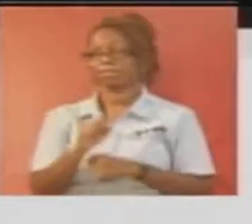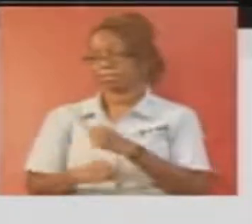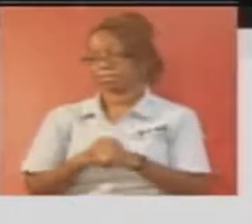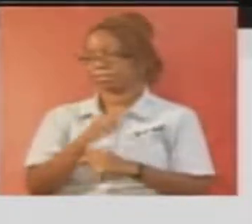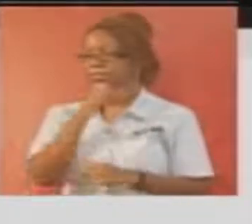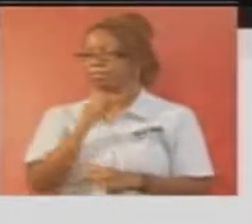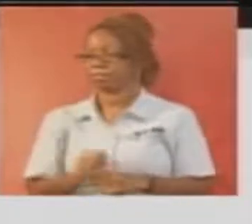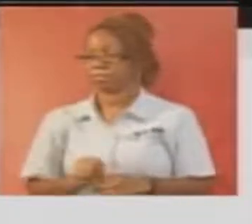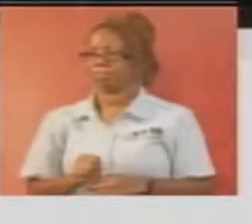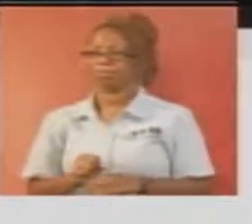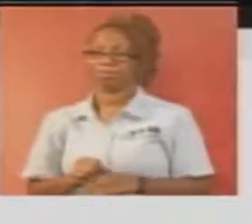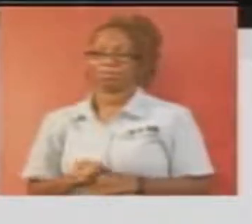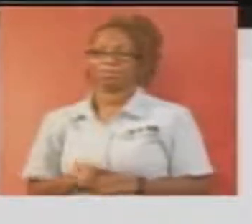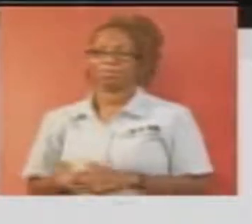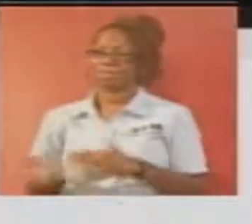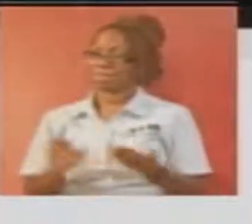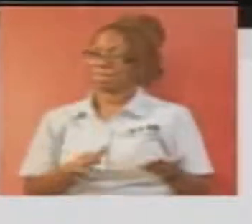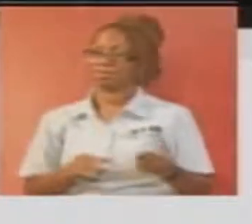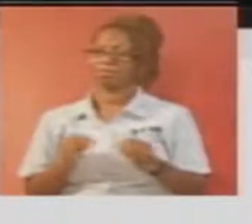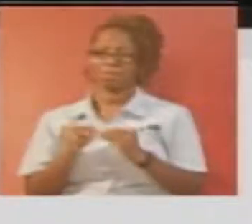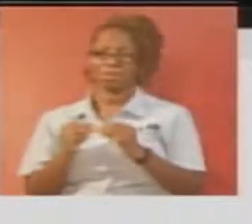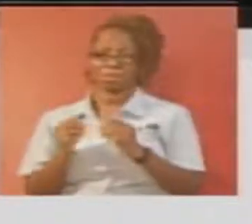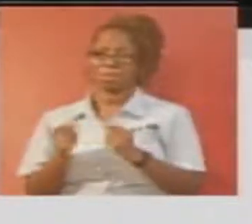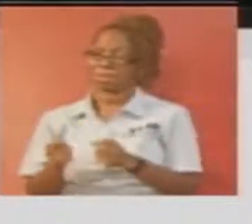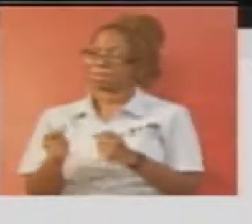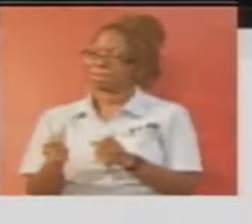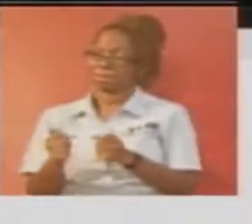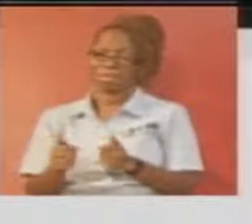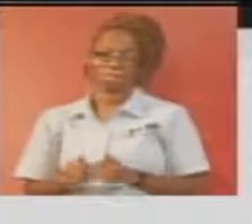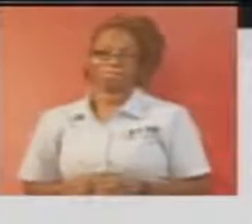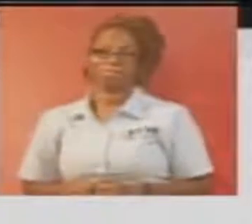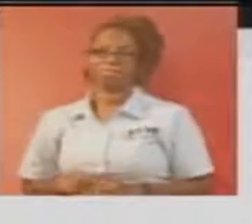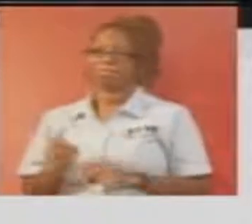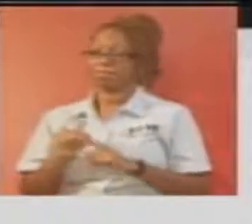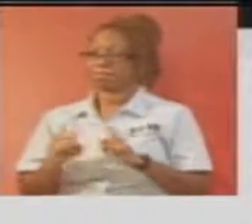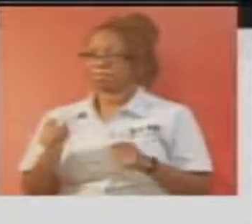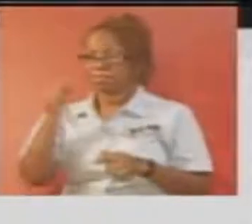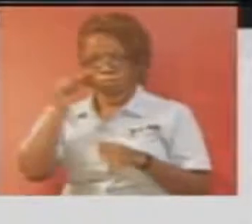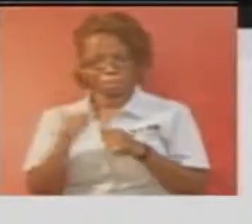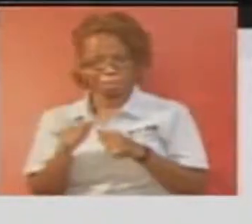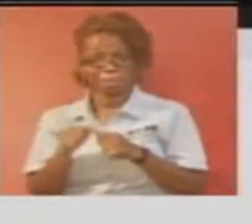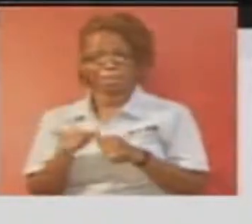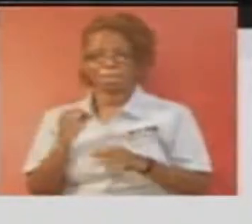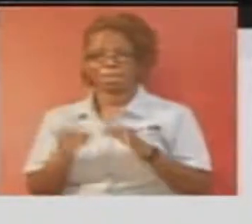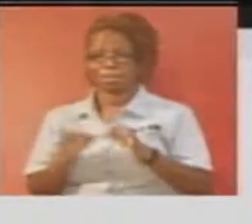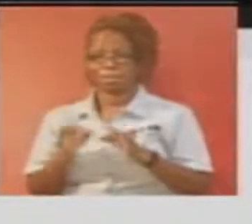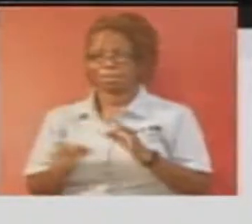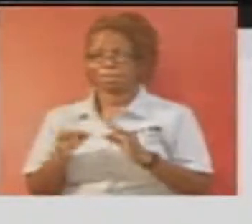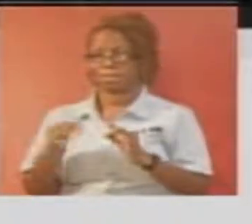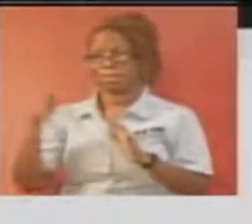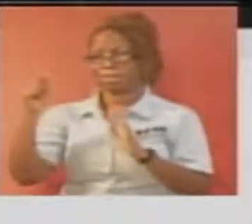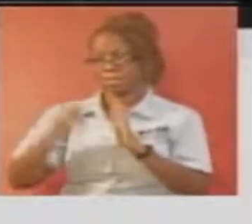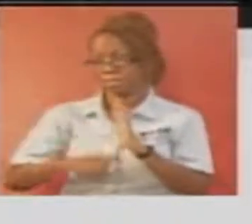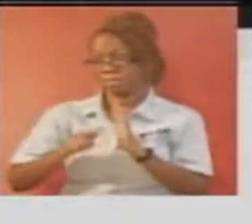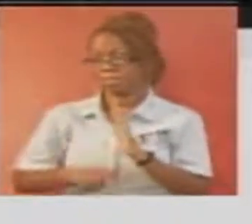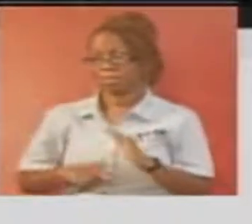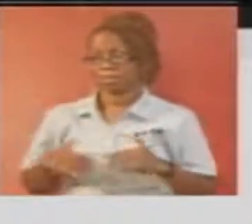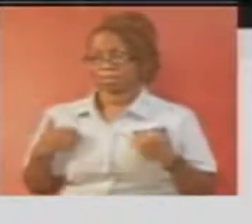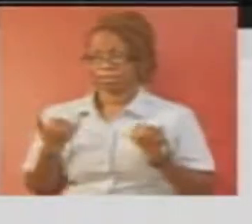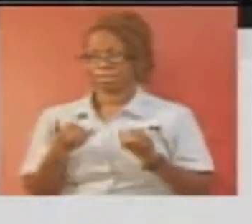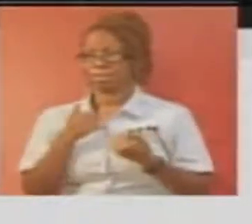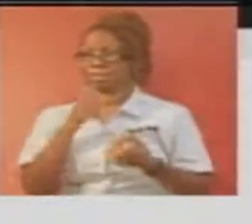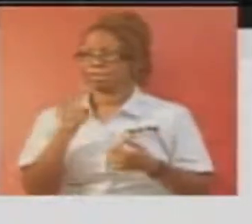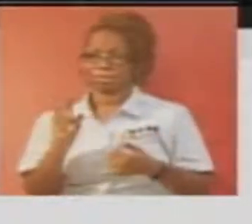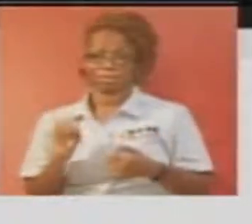that individuals below 60 years of age are not exempt or immune from adverse outcomes, and we have seen those, especially